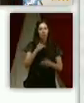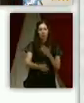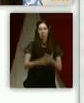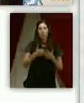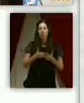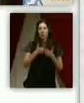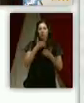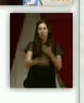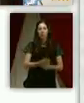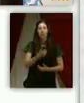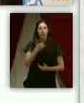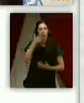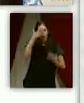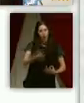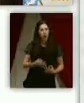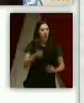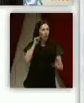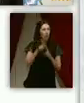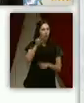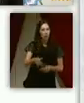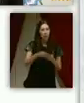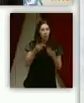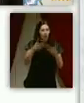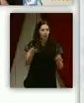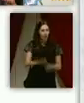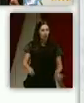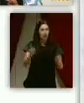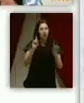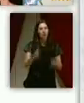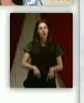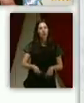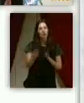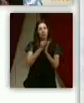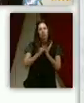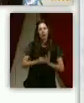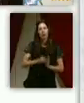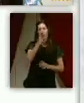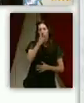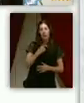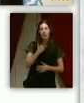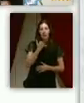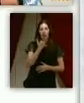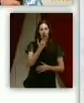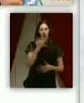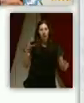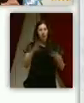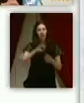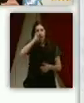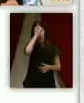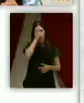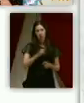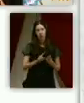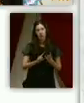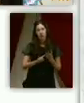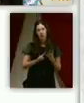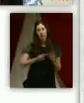used easily. It really has to be user-friendly, and ideally it should include certain images.